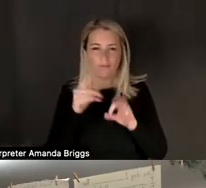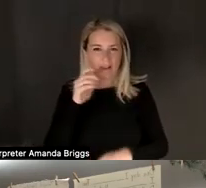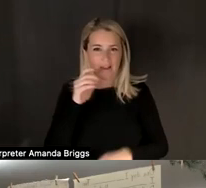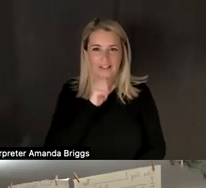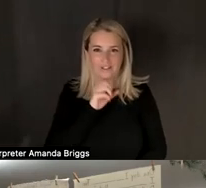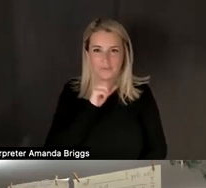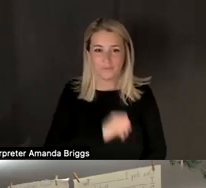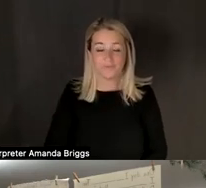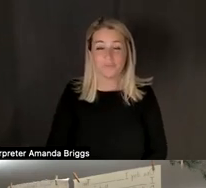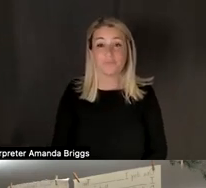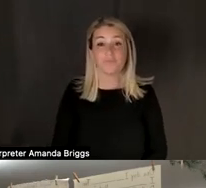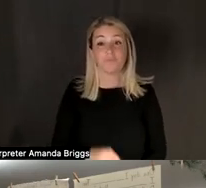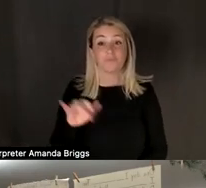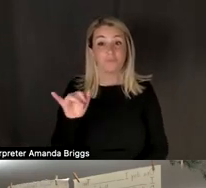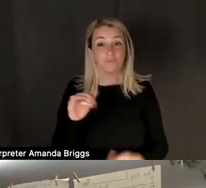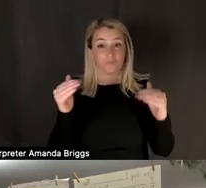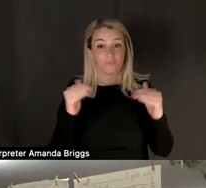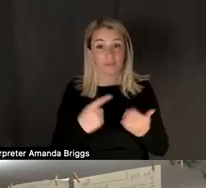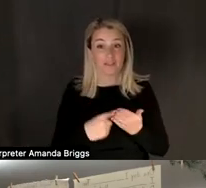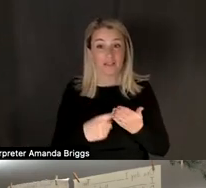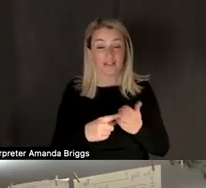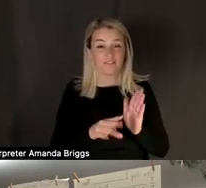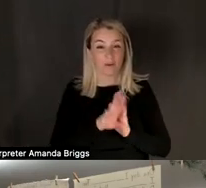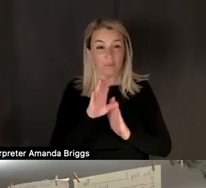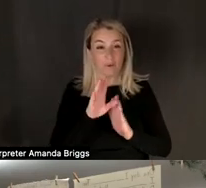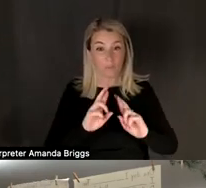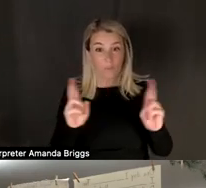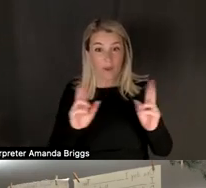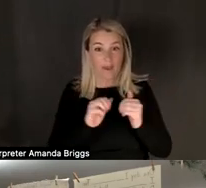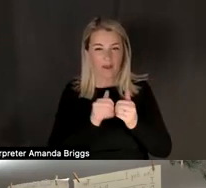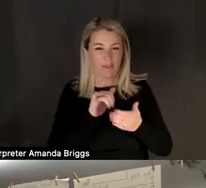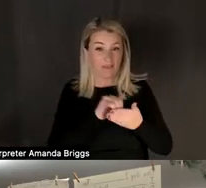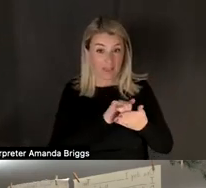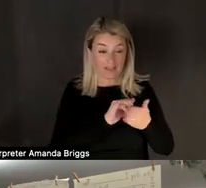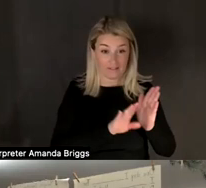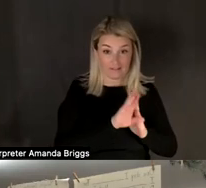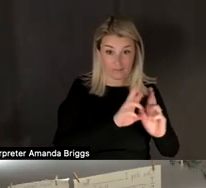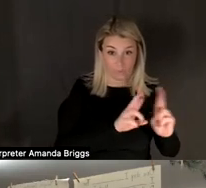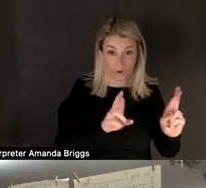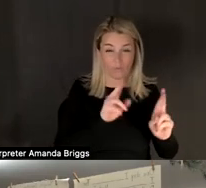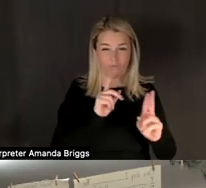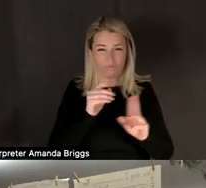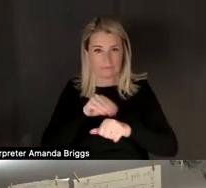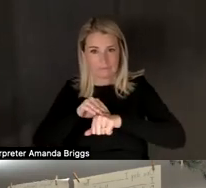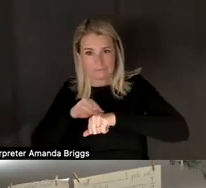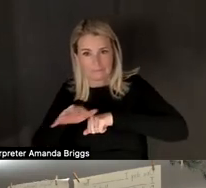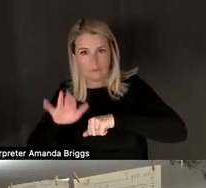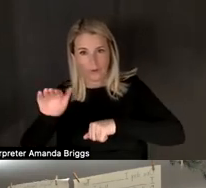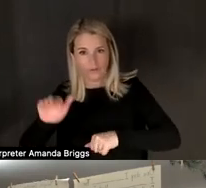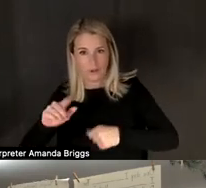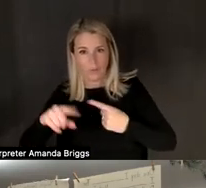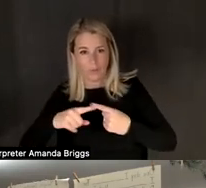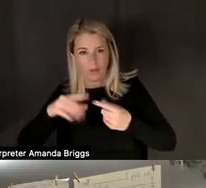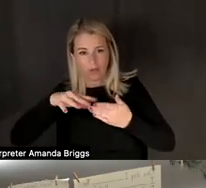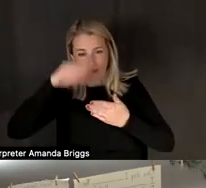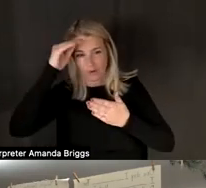discuss developmental readiness and how that impacts your child when it comes to learning how to read. I know people